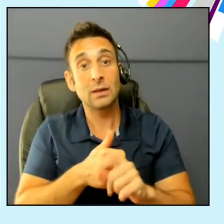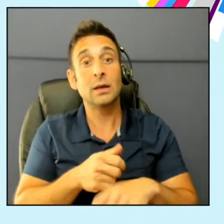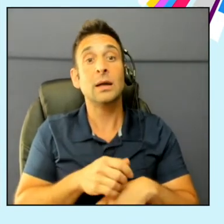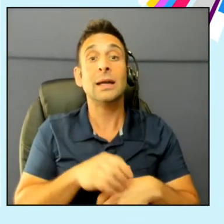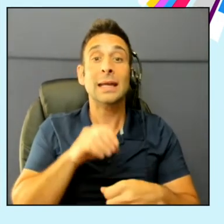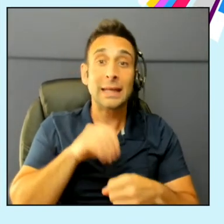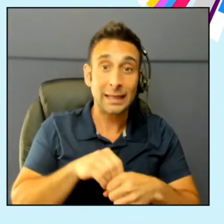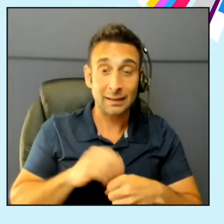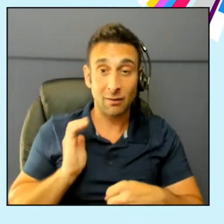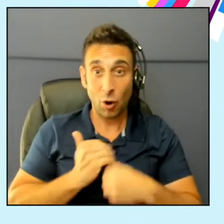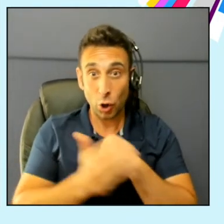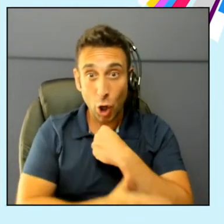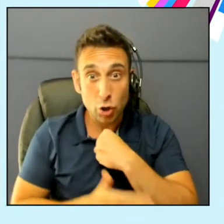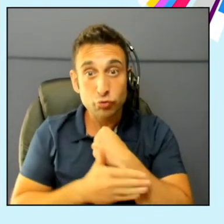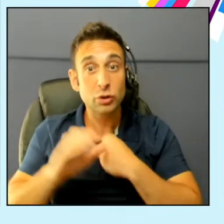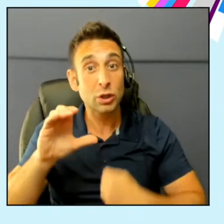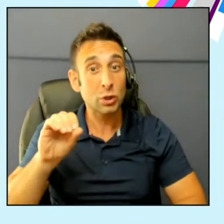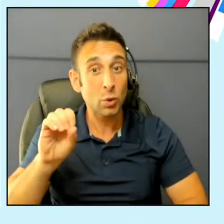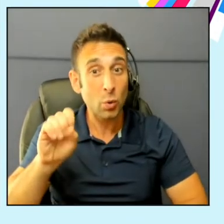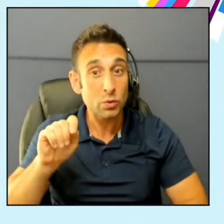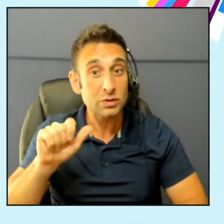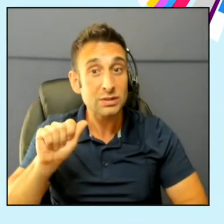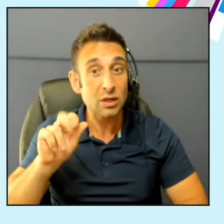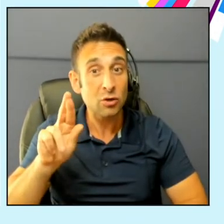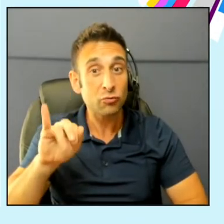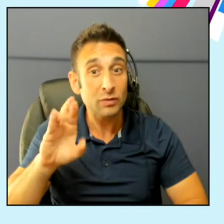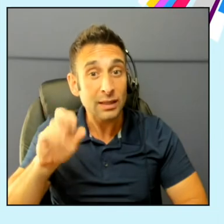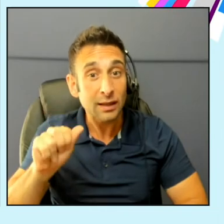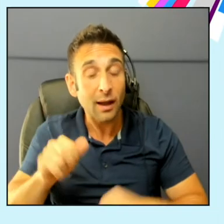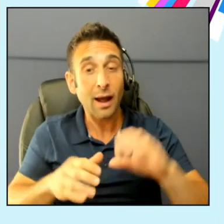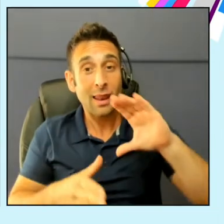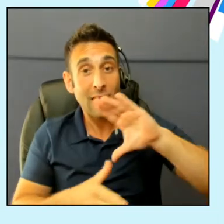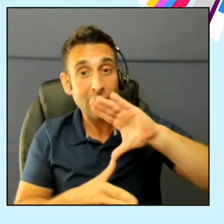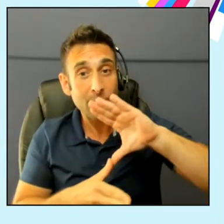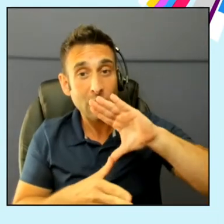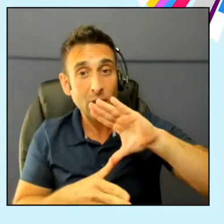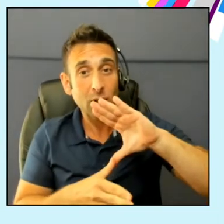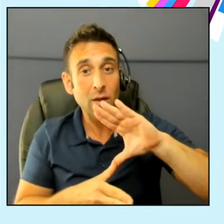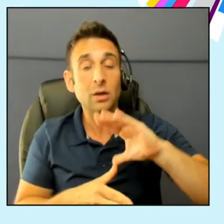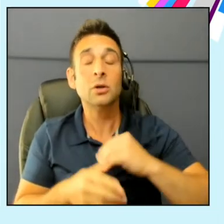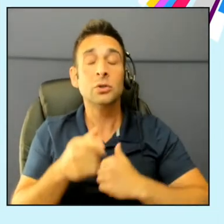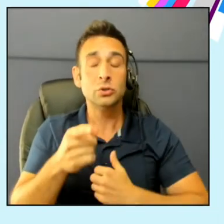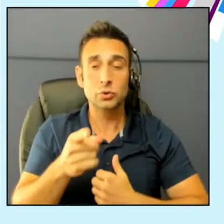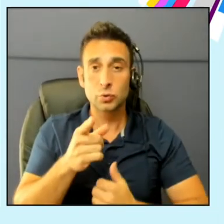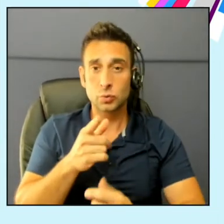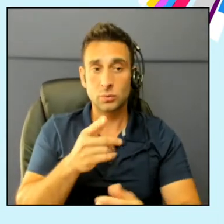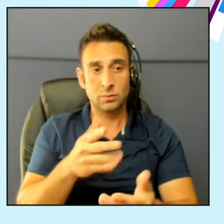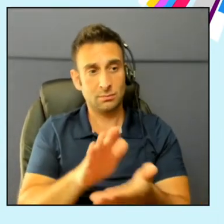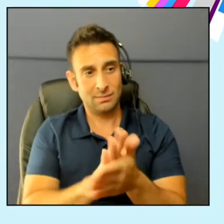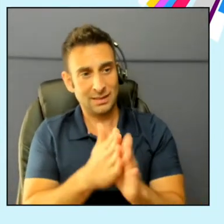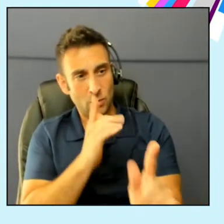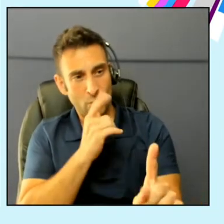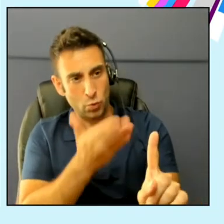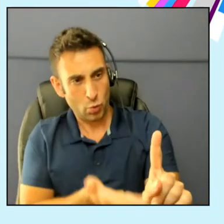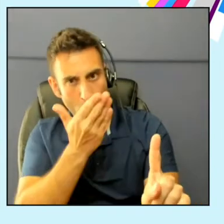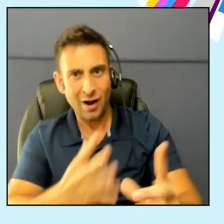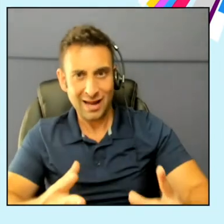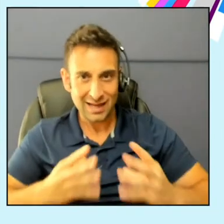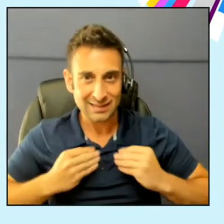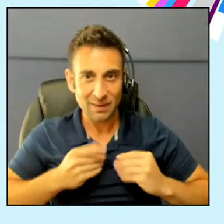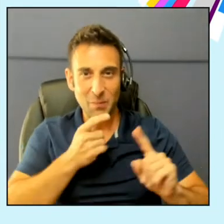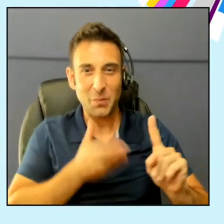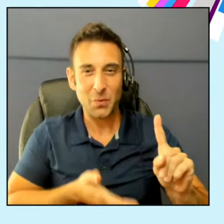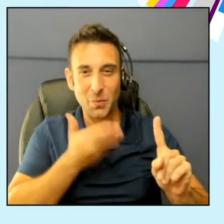Rica to be who you are and embrace what you are. Thank